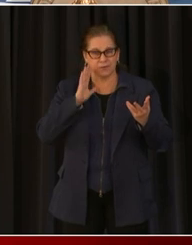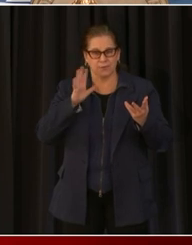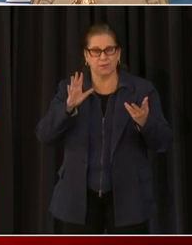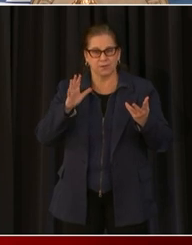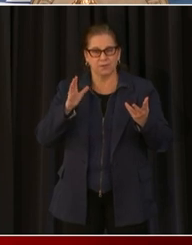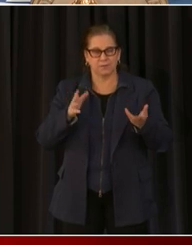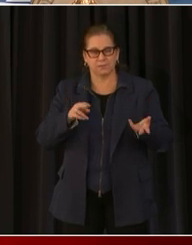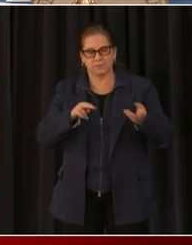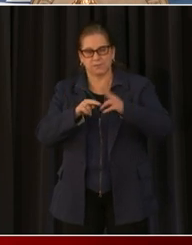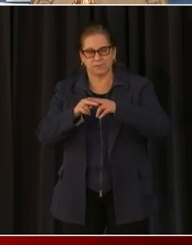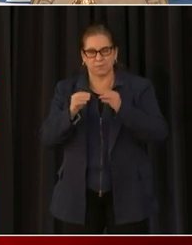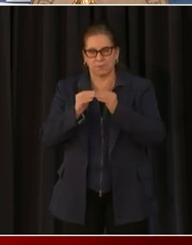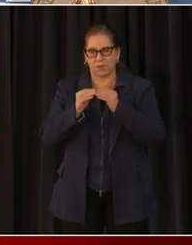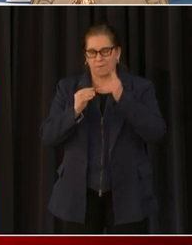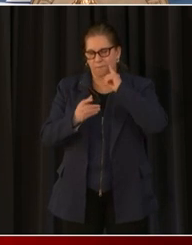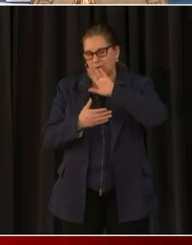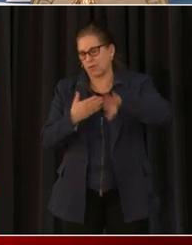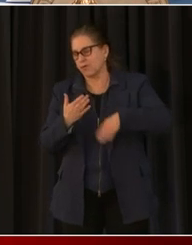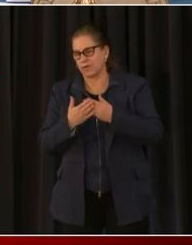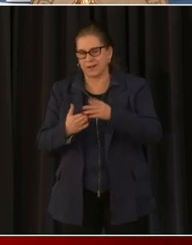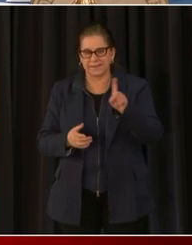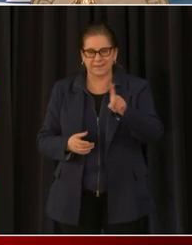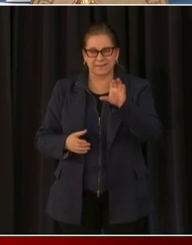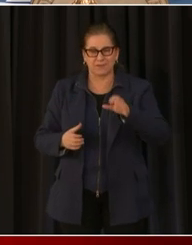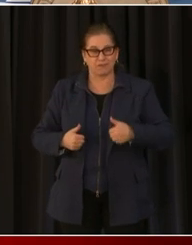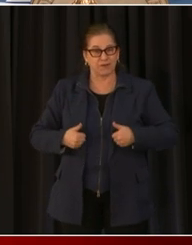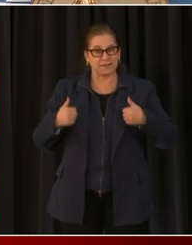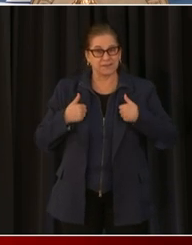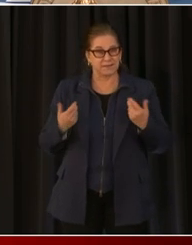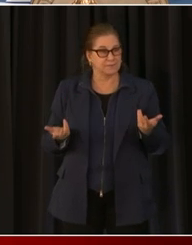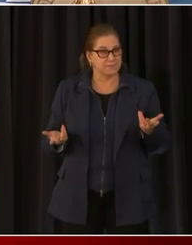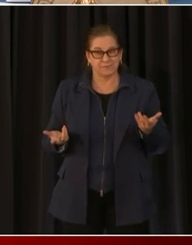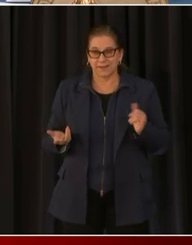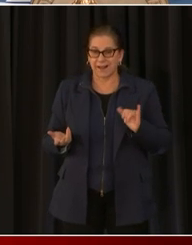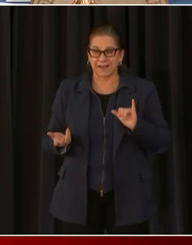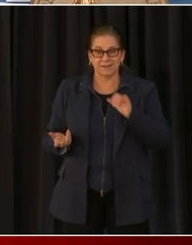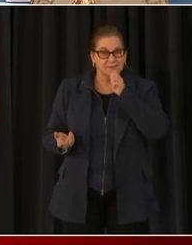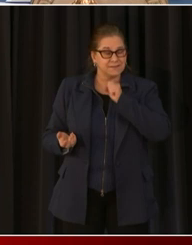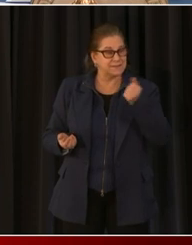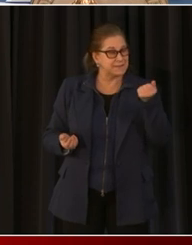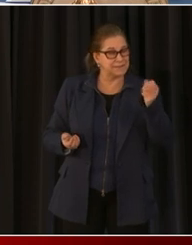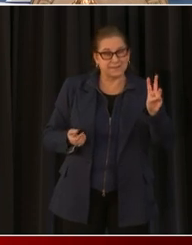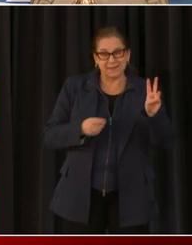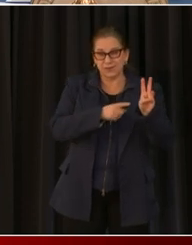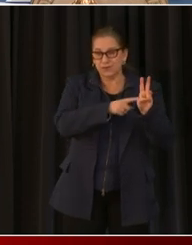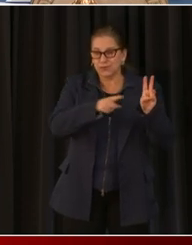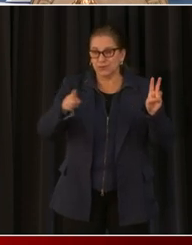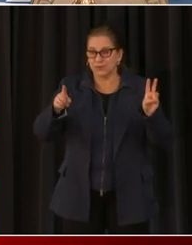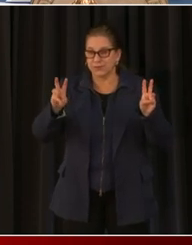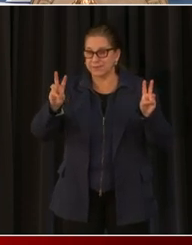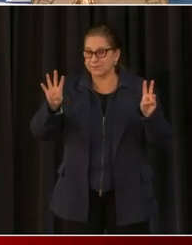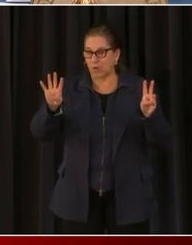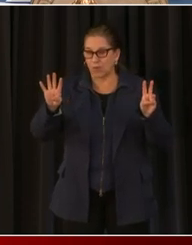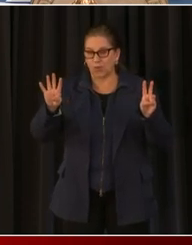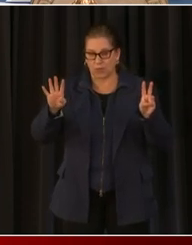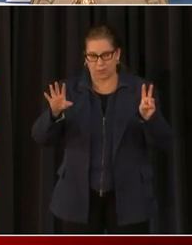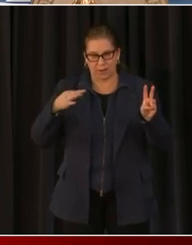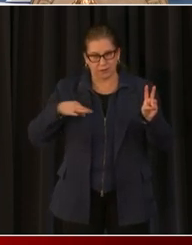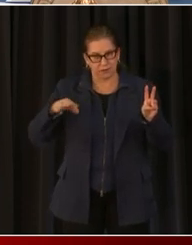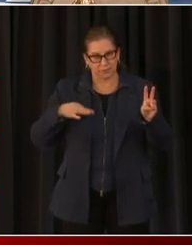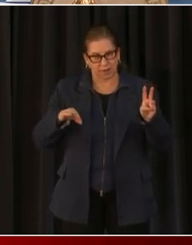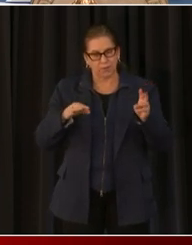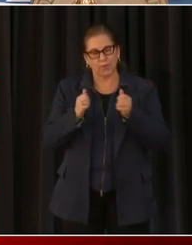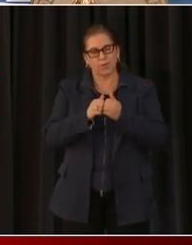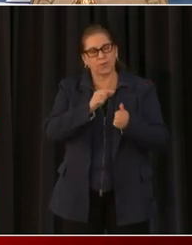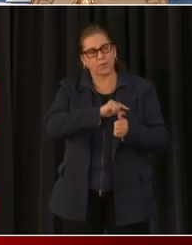be DC residents who are 16 to 64 with qualifying